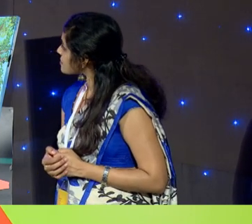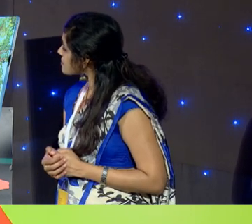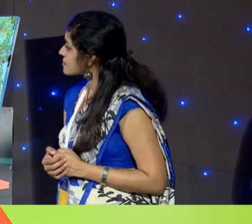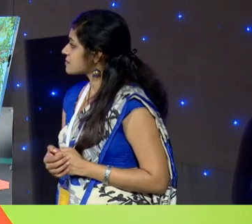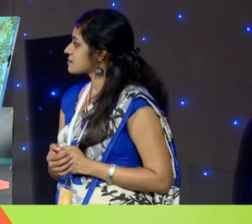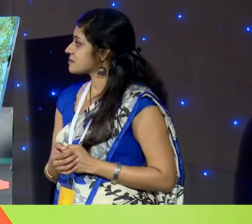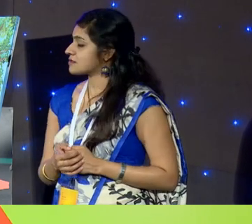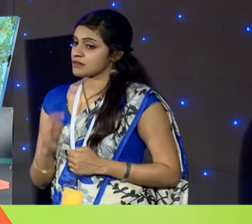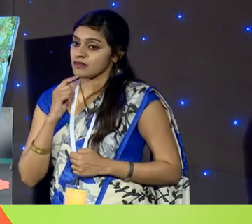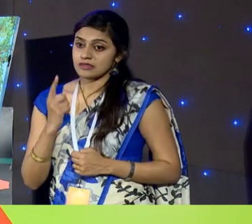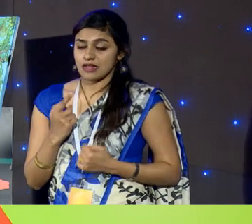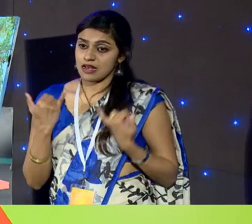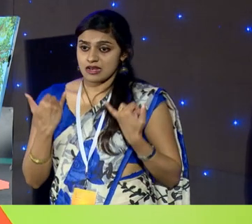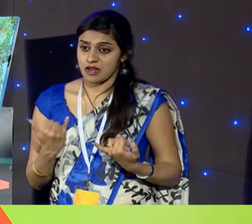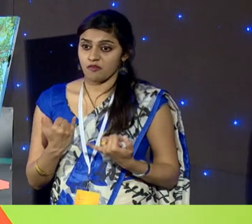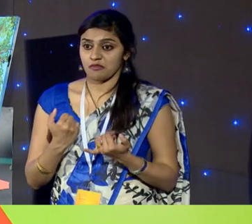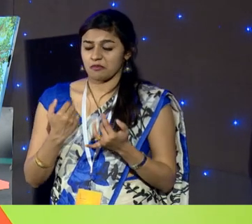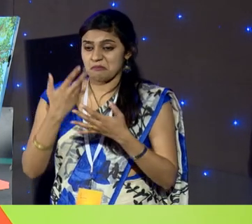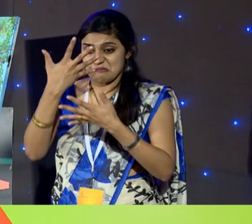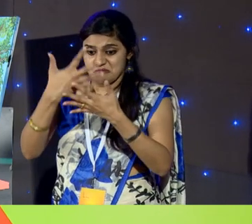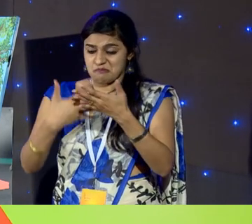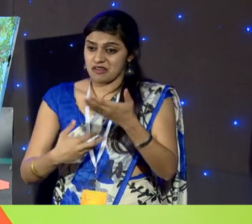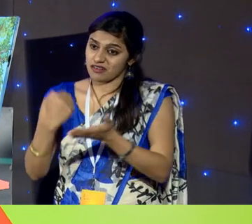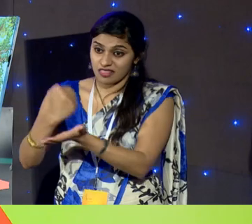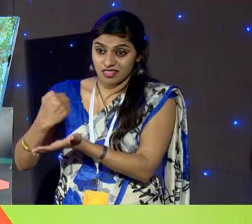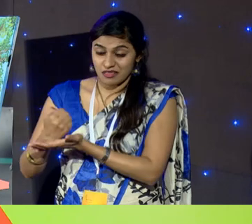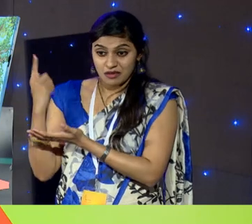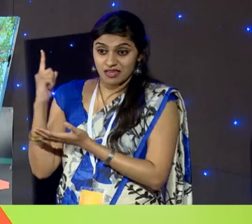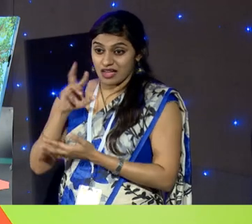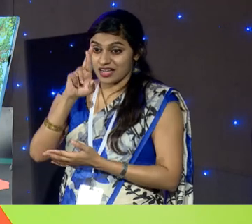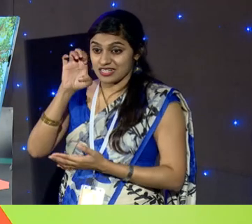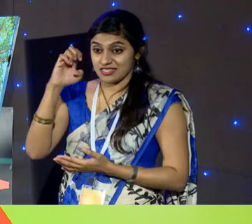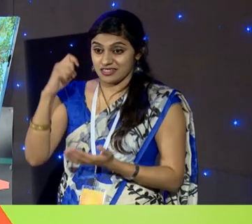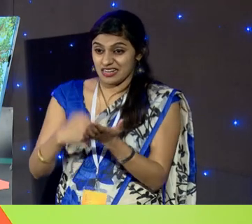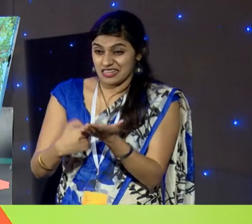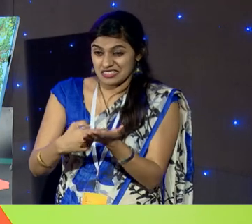be really a drop in the ocean, as everybody is saying, because